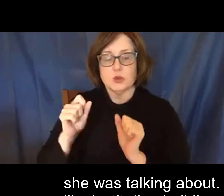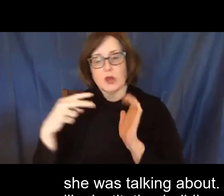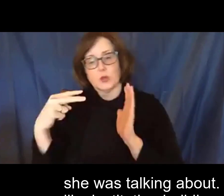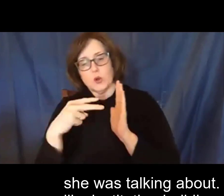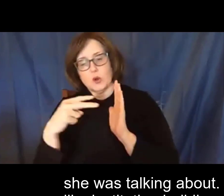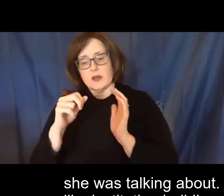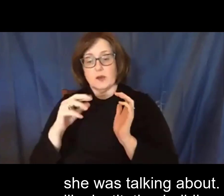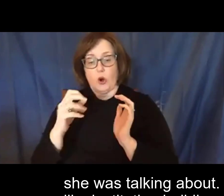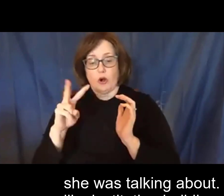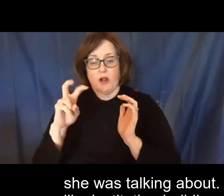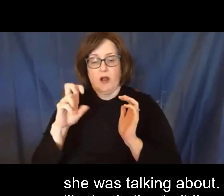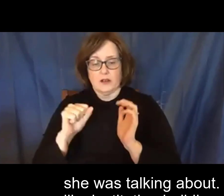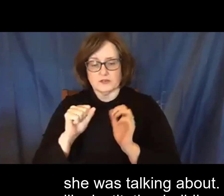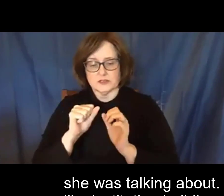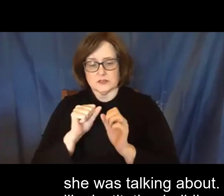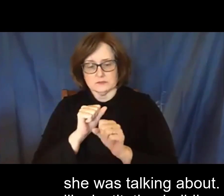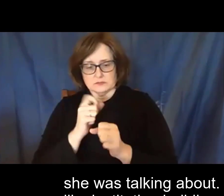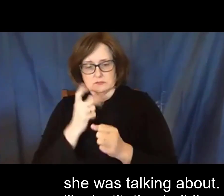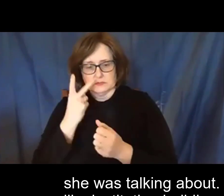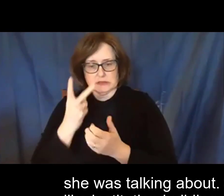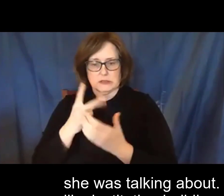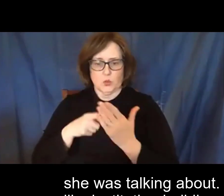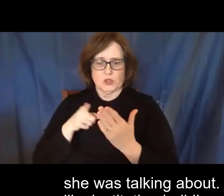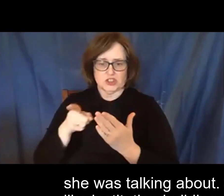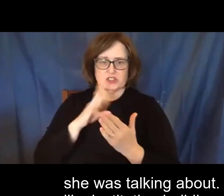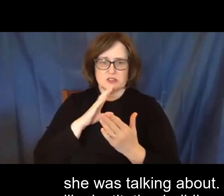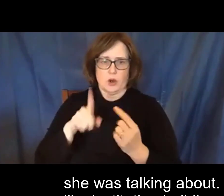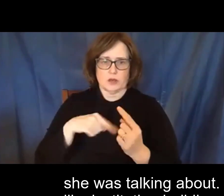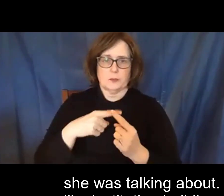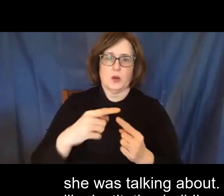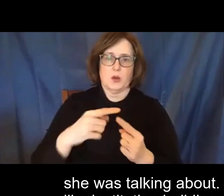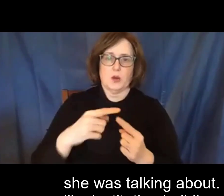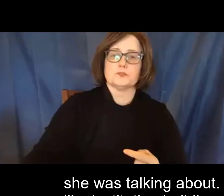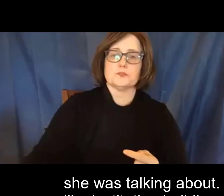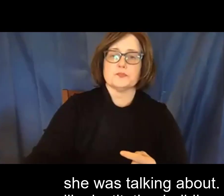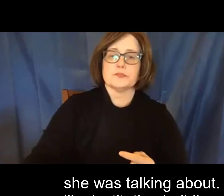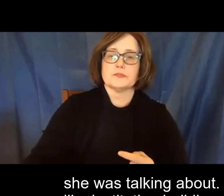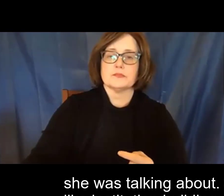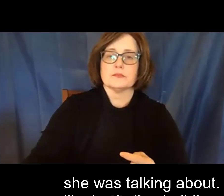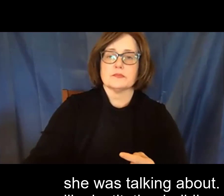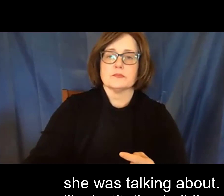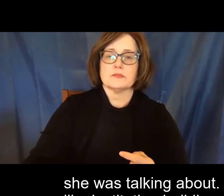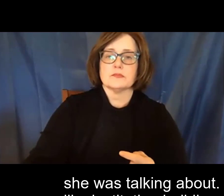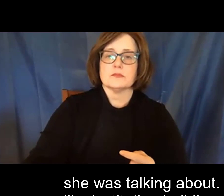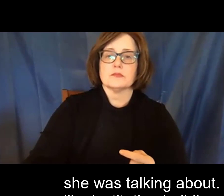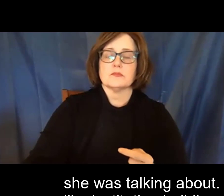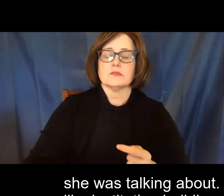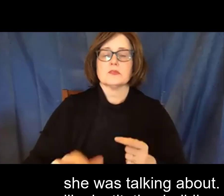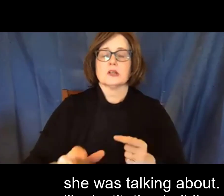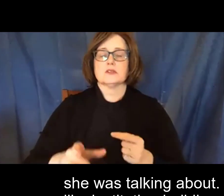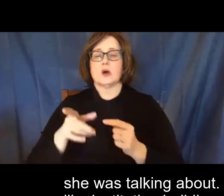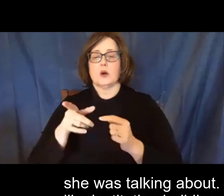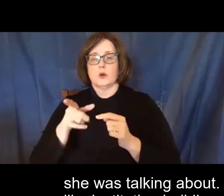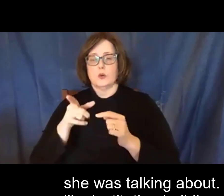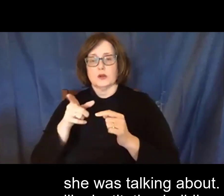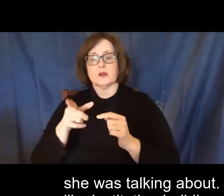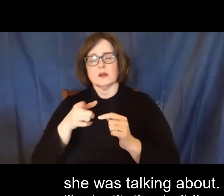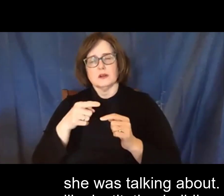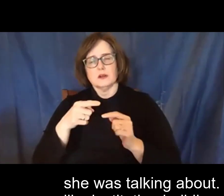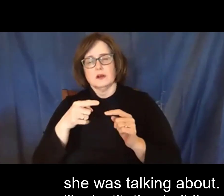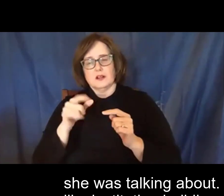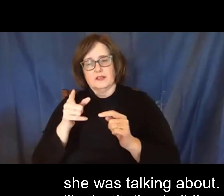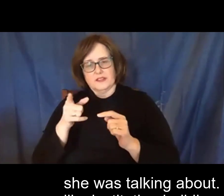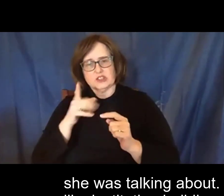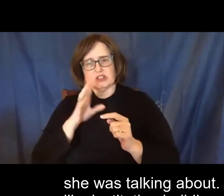talking about. So what she did was like institution building, and this is the way that we get over. This is the way